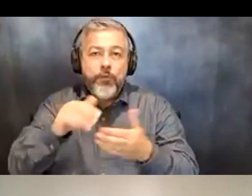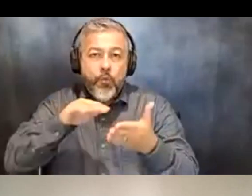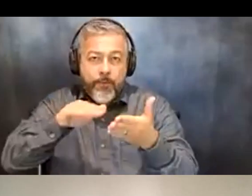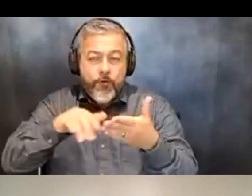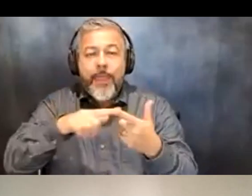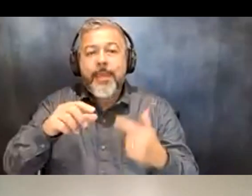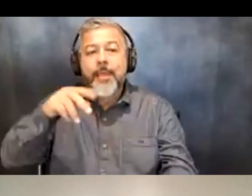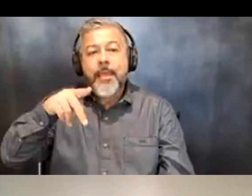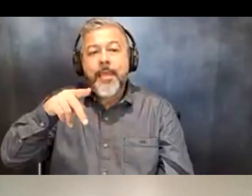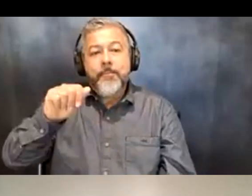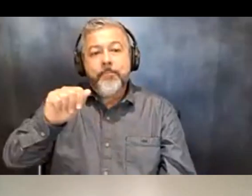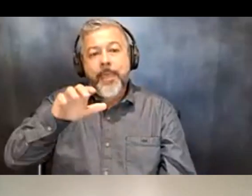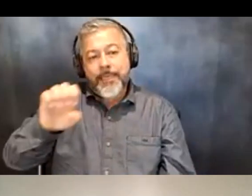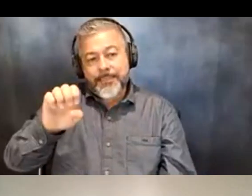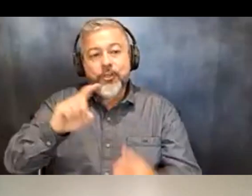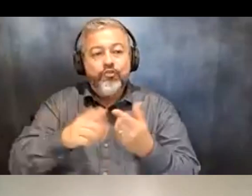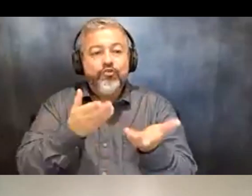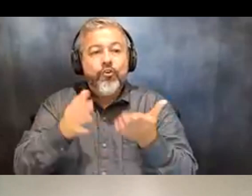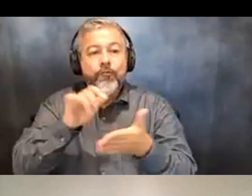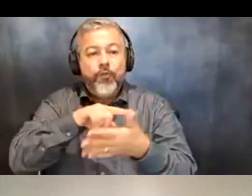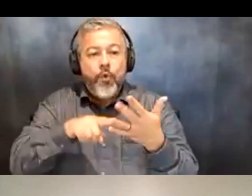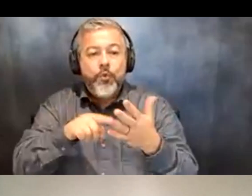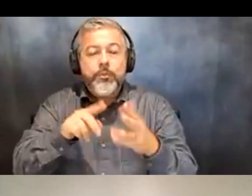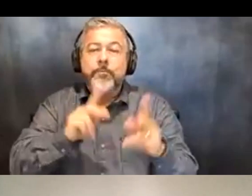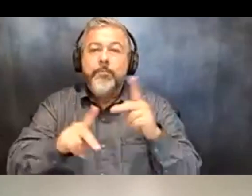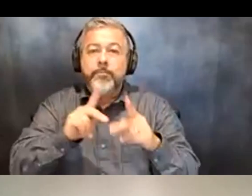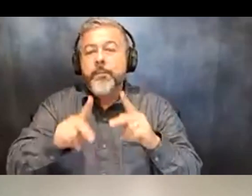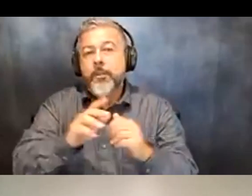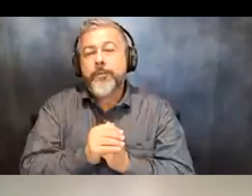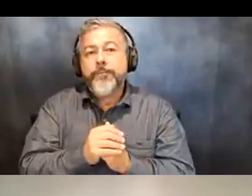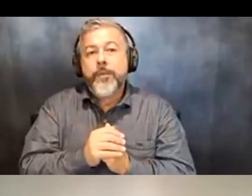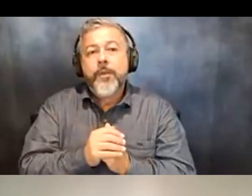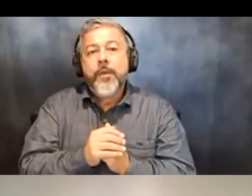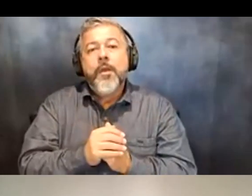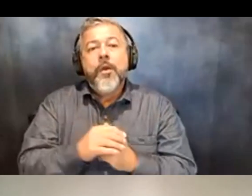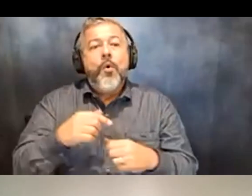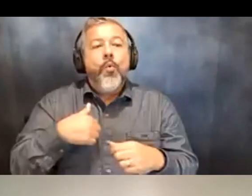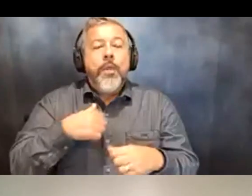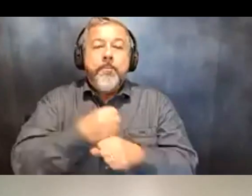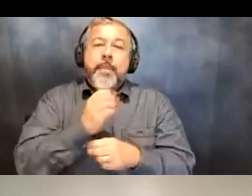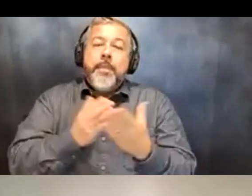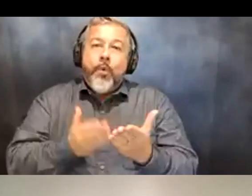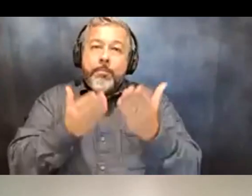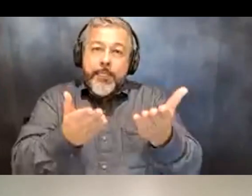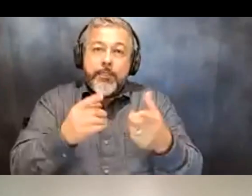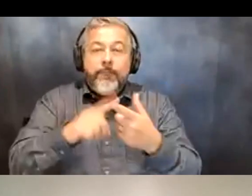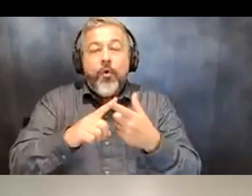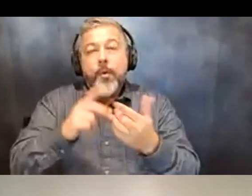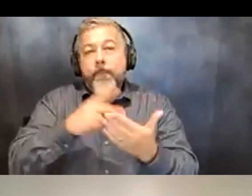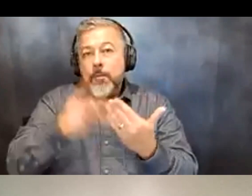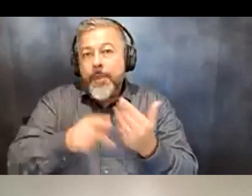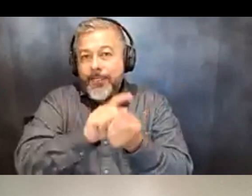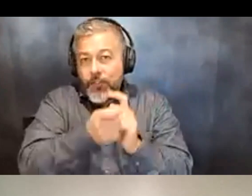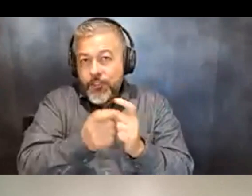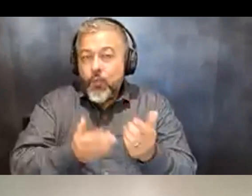PACE to serve these particular populations. We made some recommendations in terms of programmatic changes that would